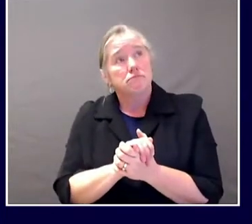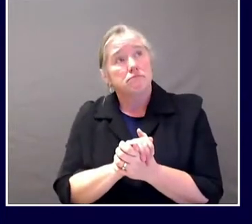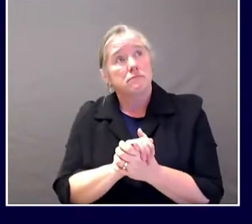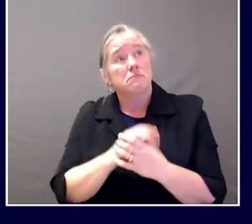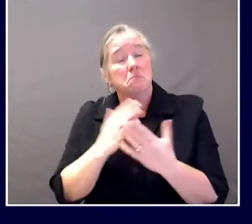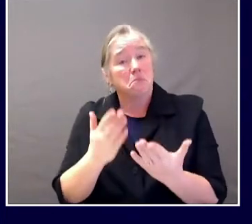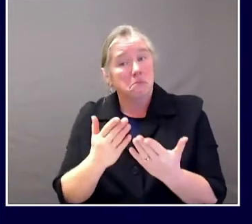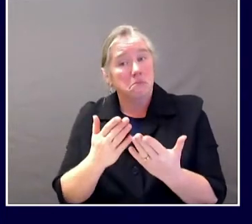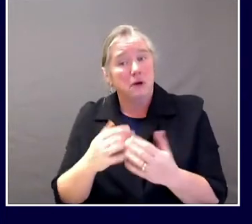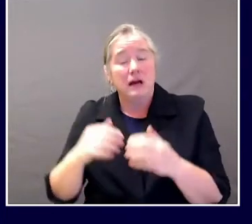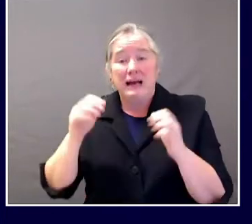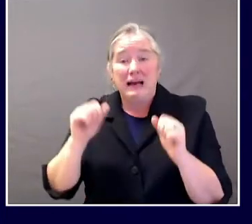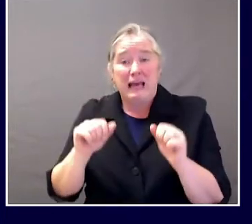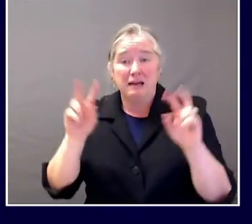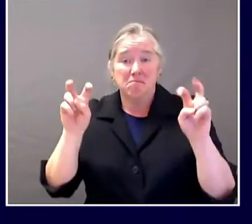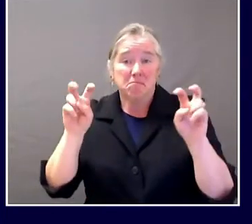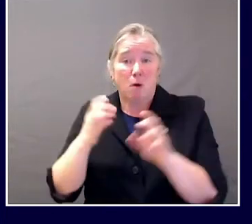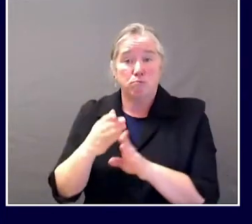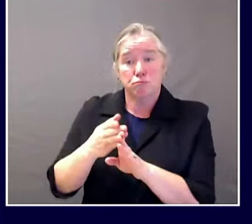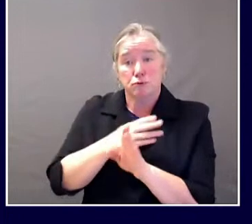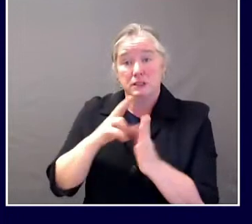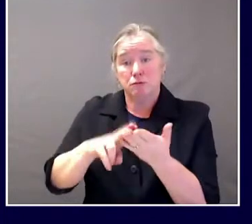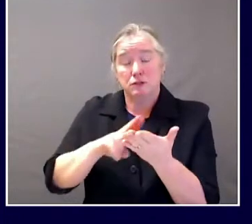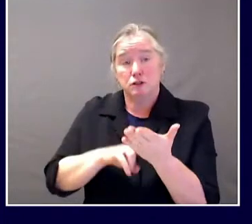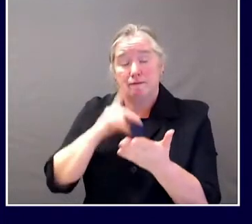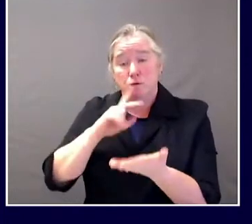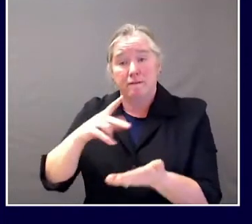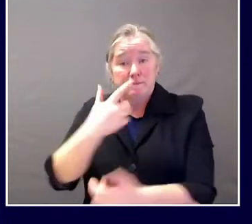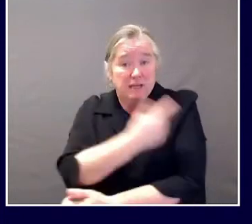to pre-register for the vaccine?